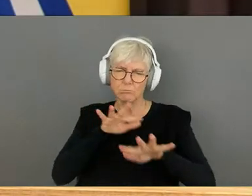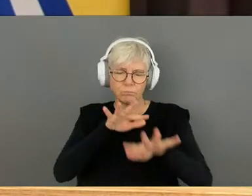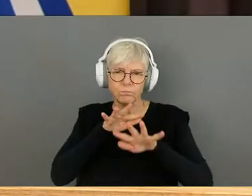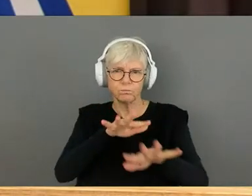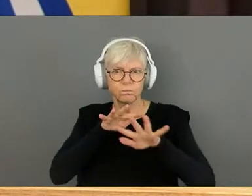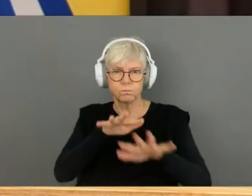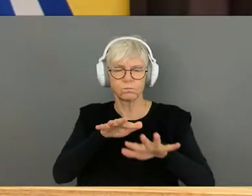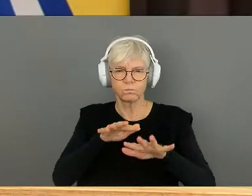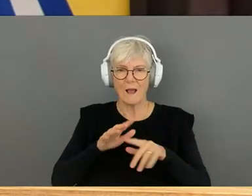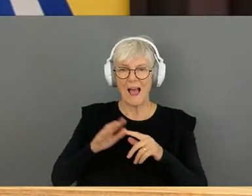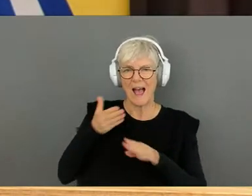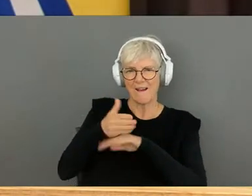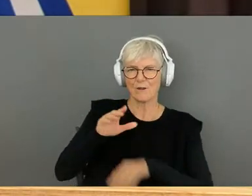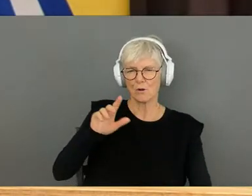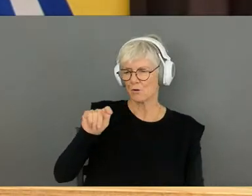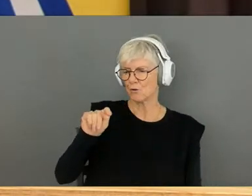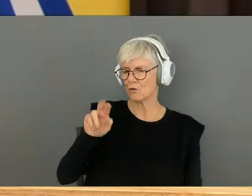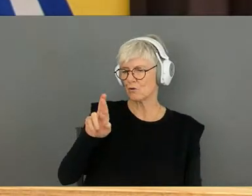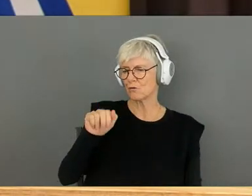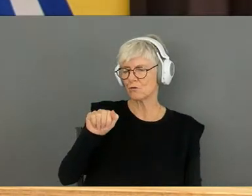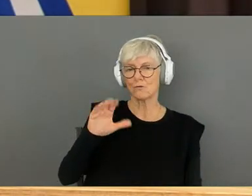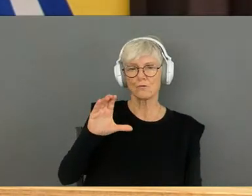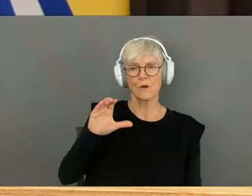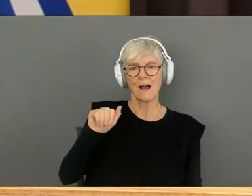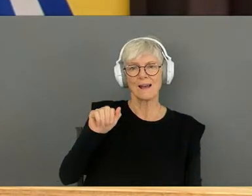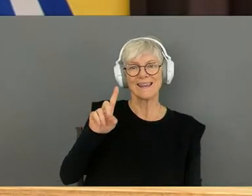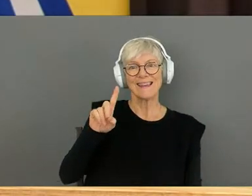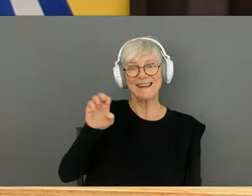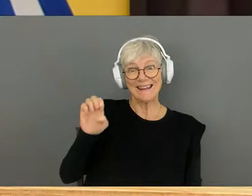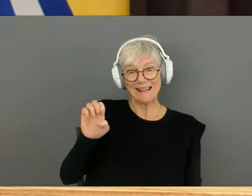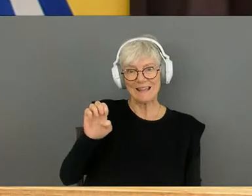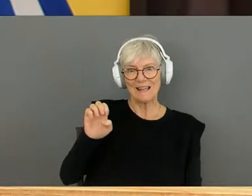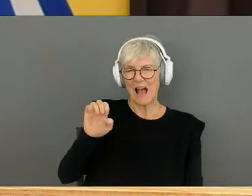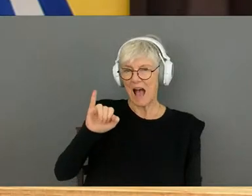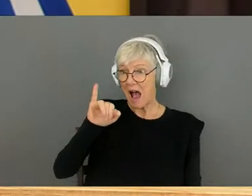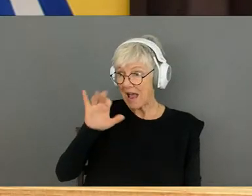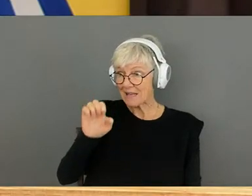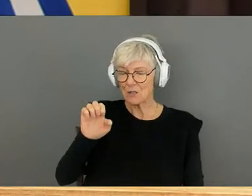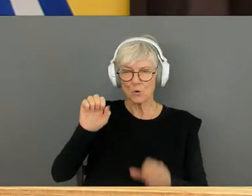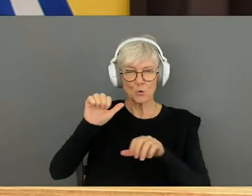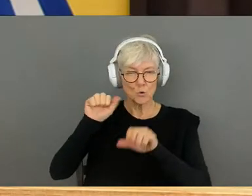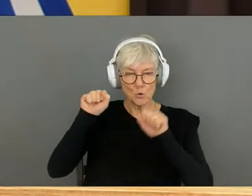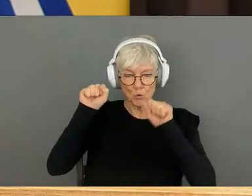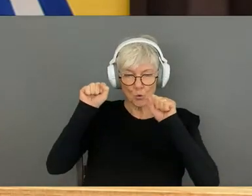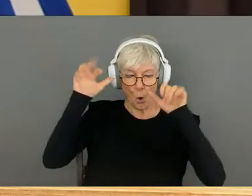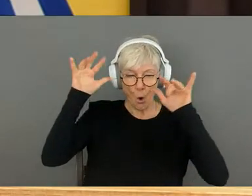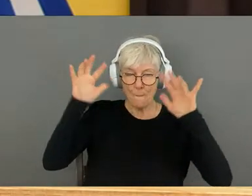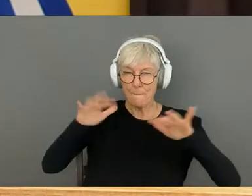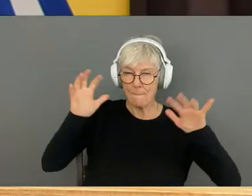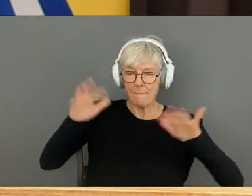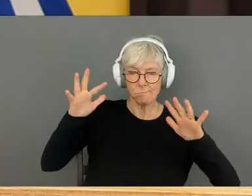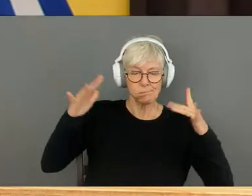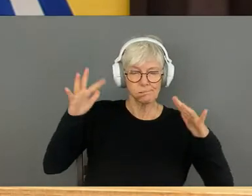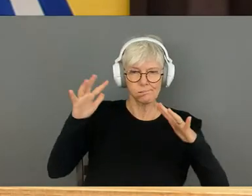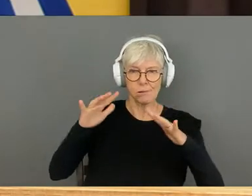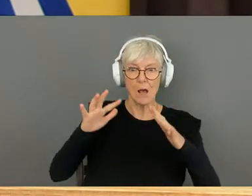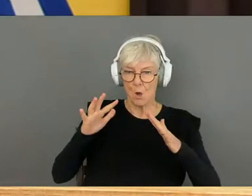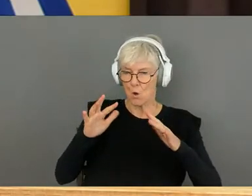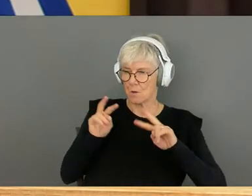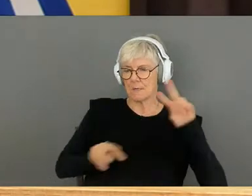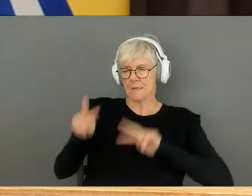Tracadie ice storm. So, you know, those are the kinds of things that we would look at in order to address kind of climate